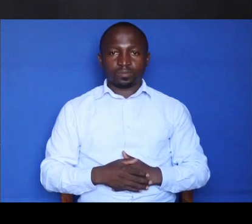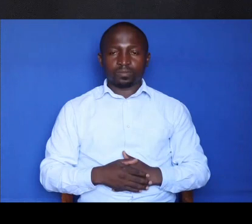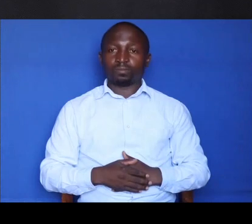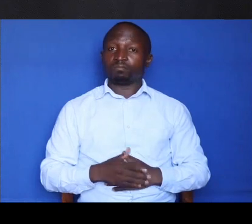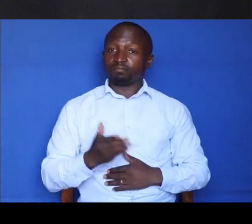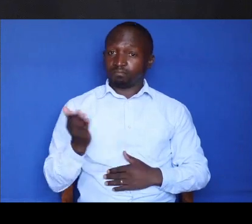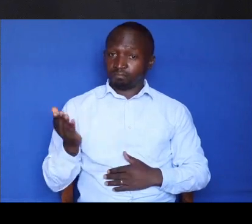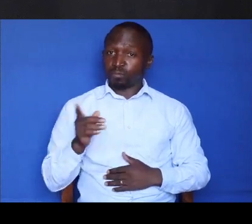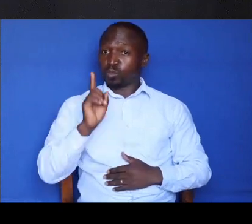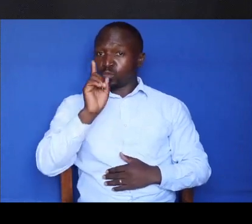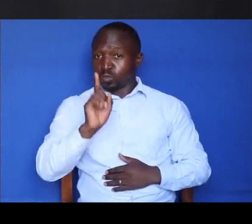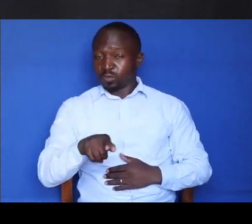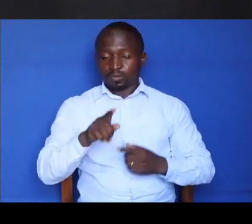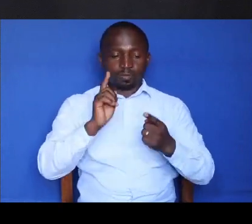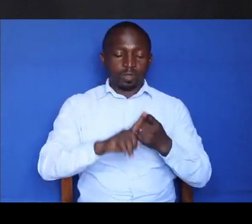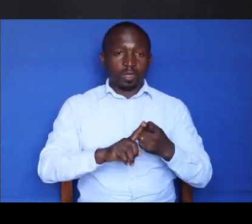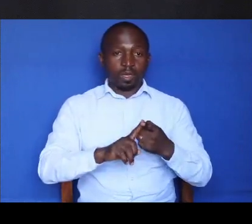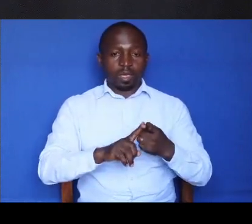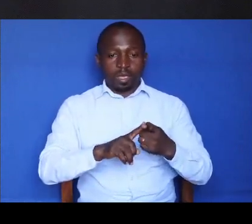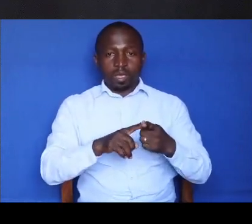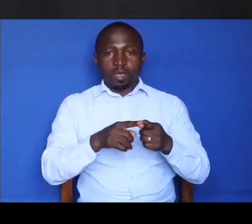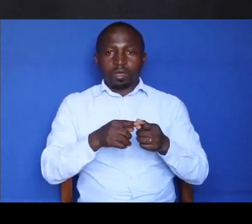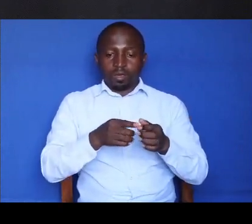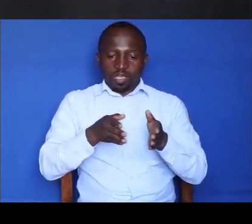We have river profile.